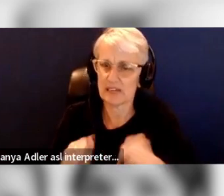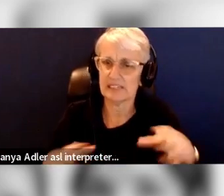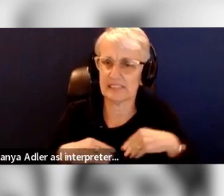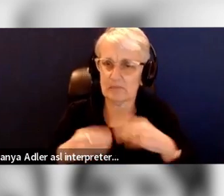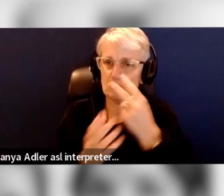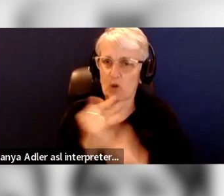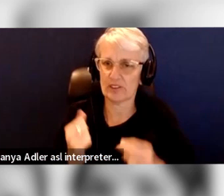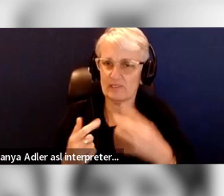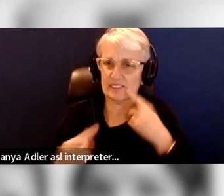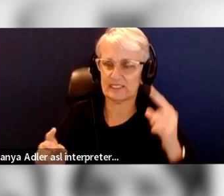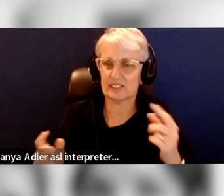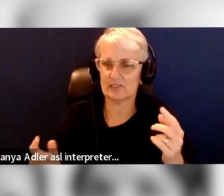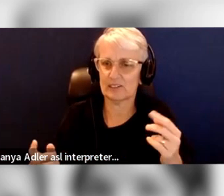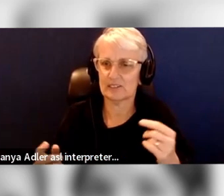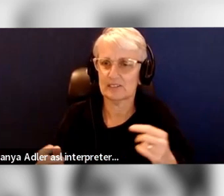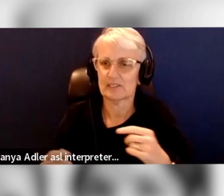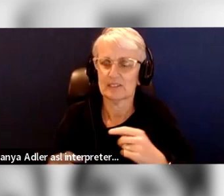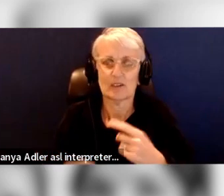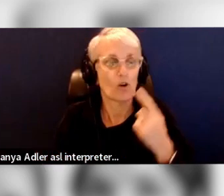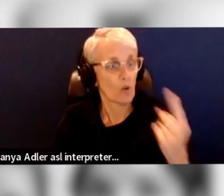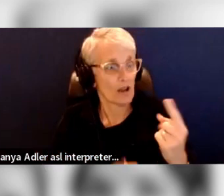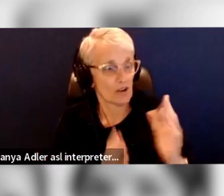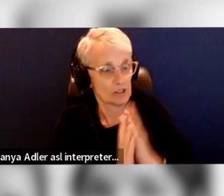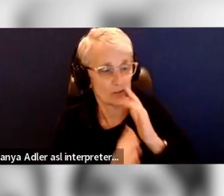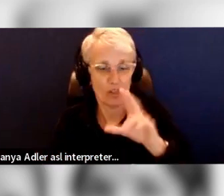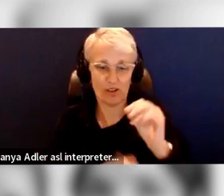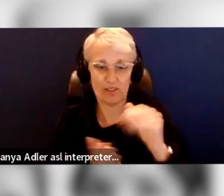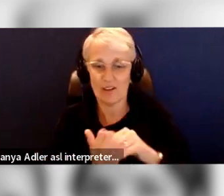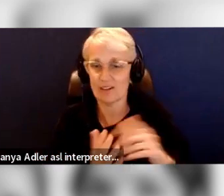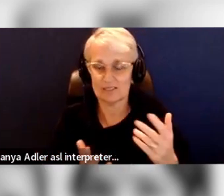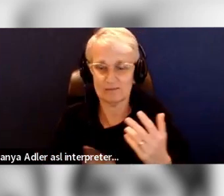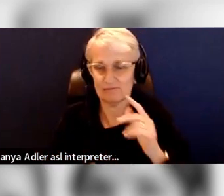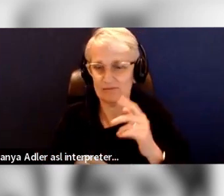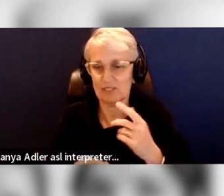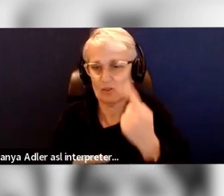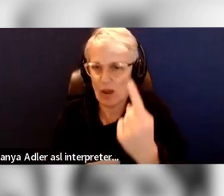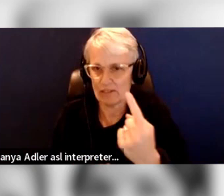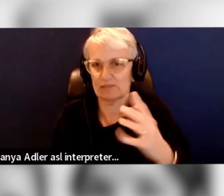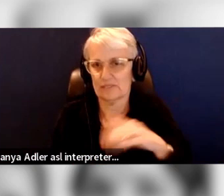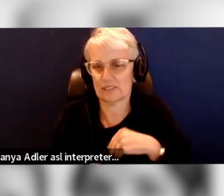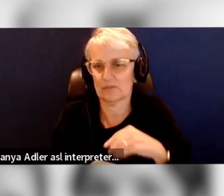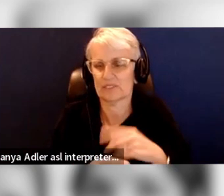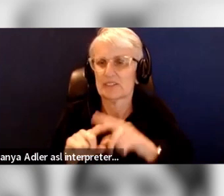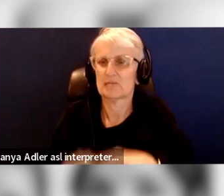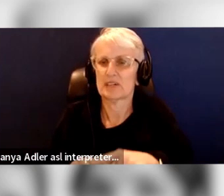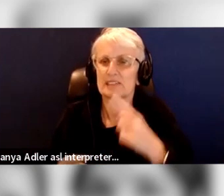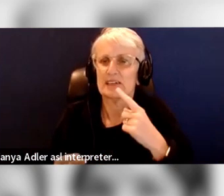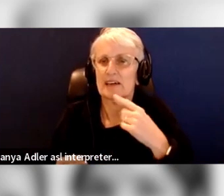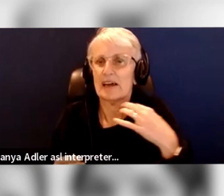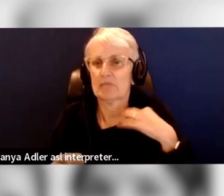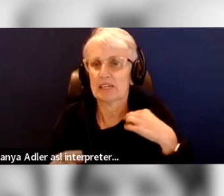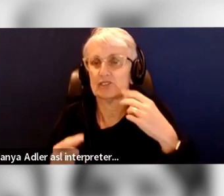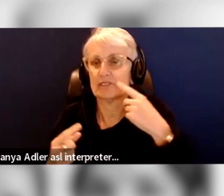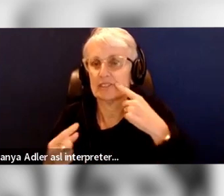were successful, rather than one who asked for $30,000. So it just depends on if the application is successful and